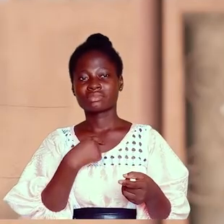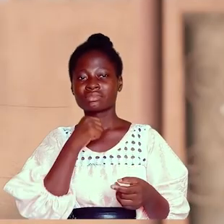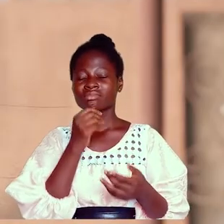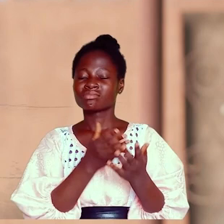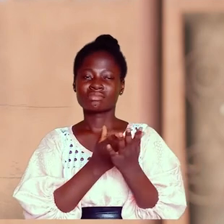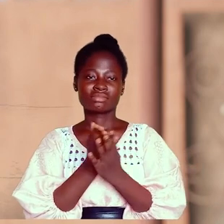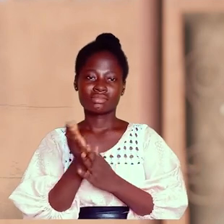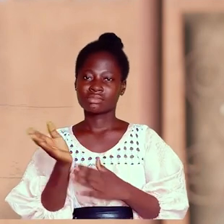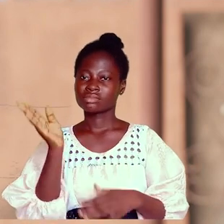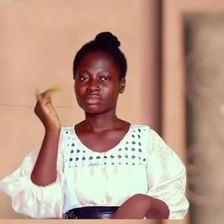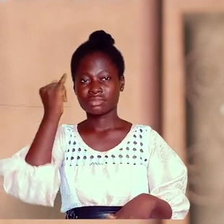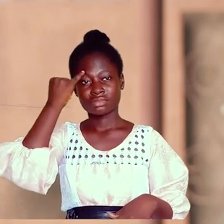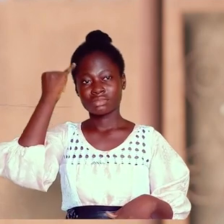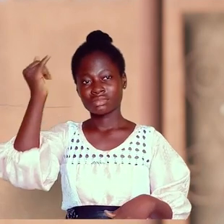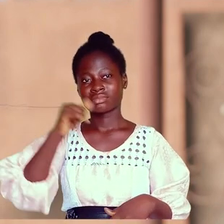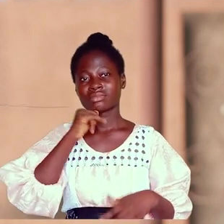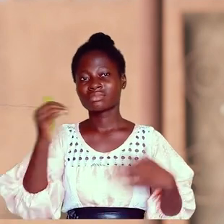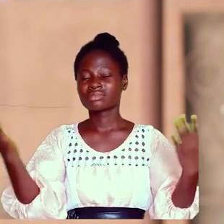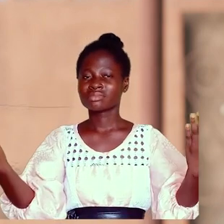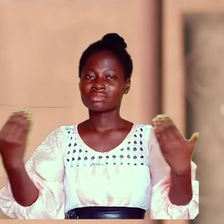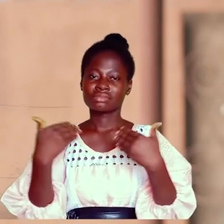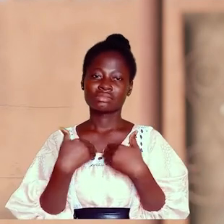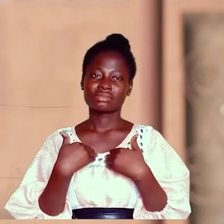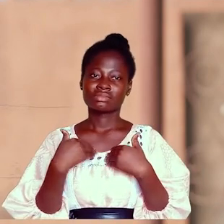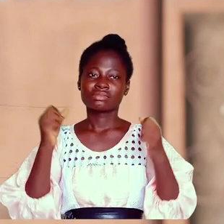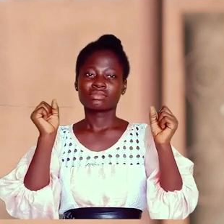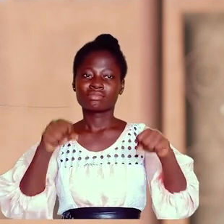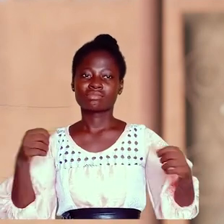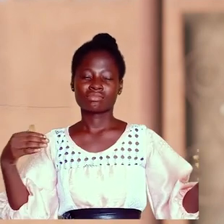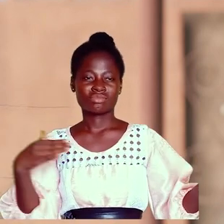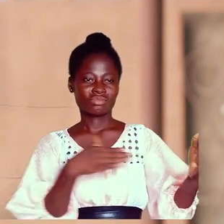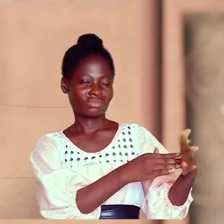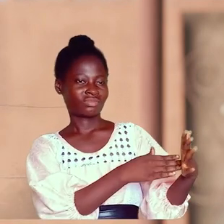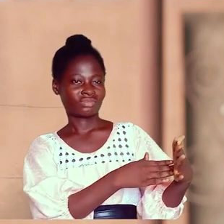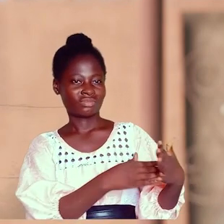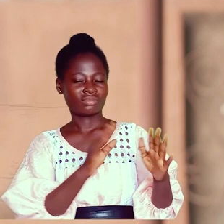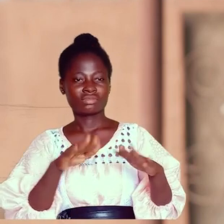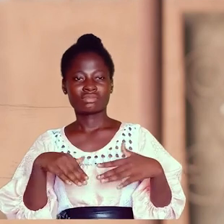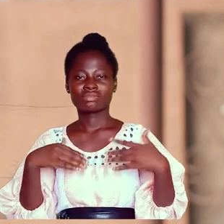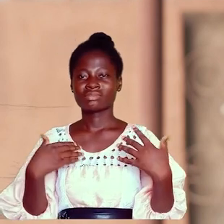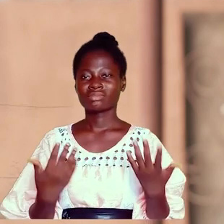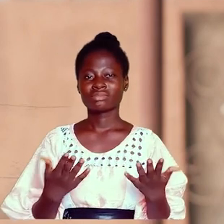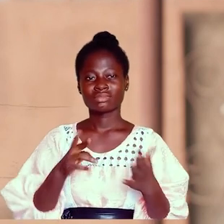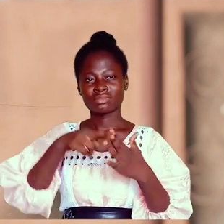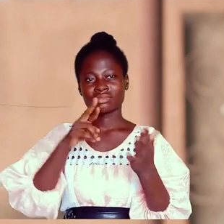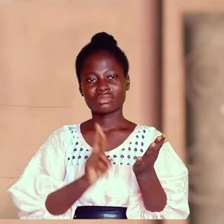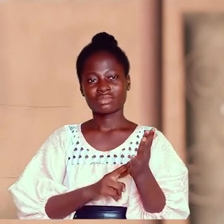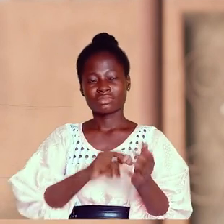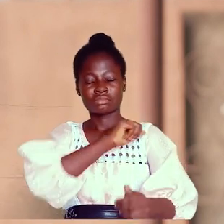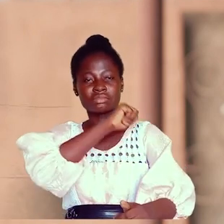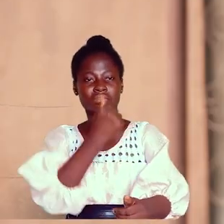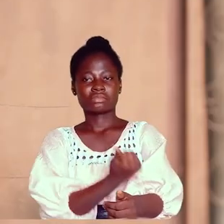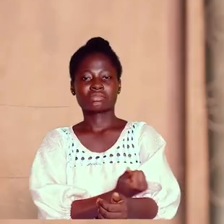any knowledge concerning those things that they can be sued or you can report to authorities and something will be